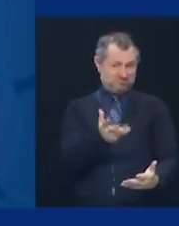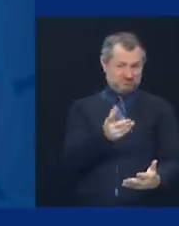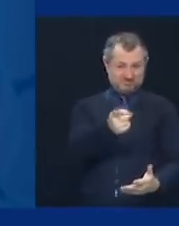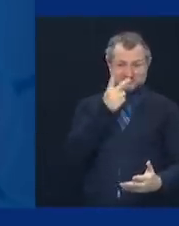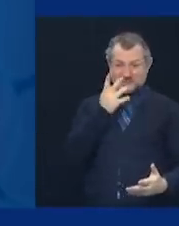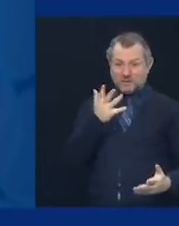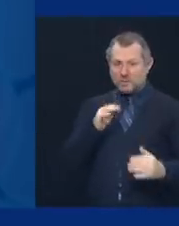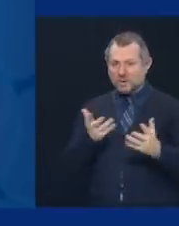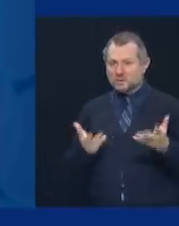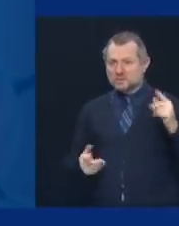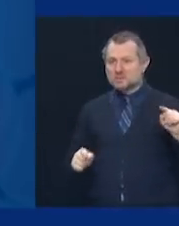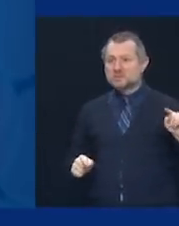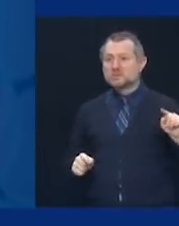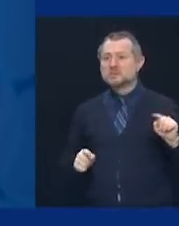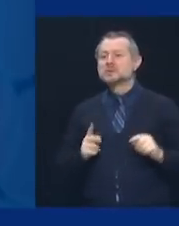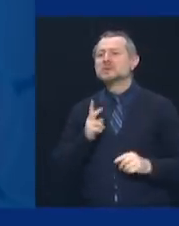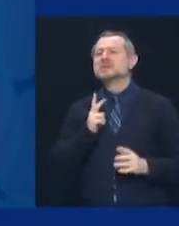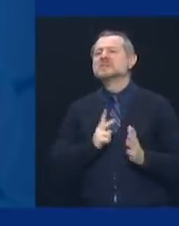the North Country,